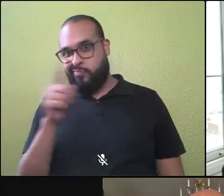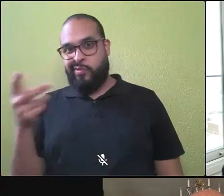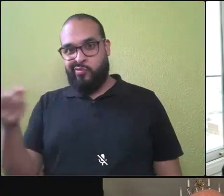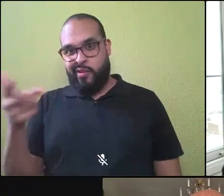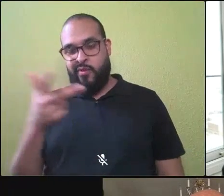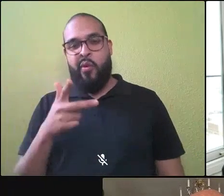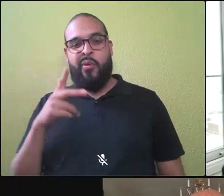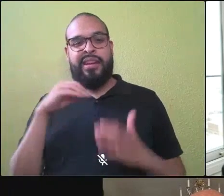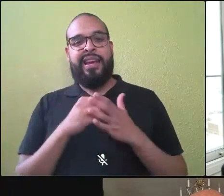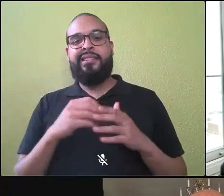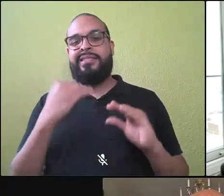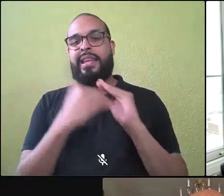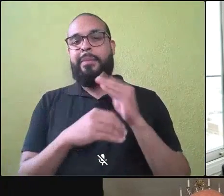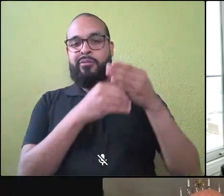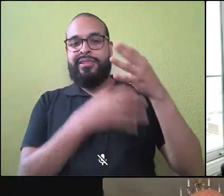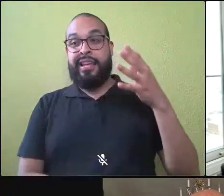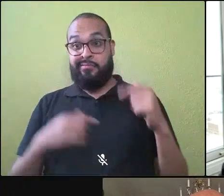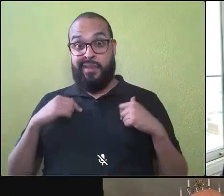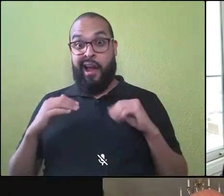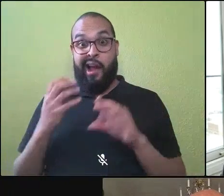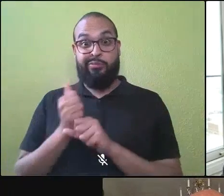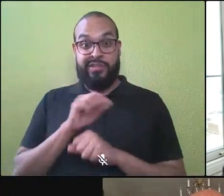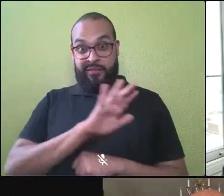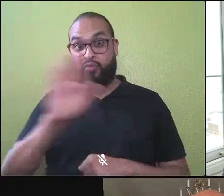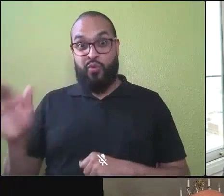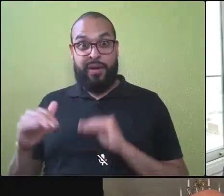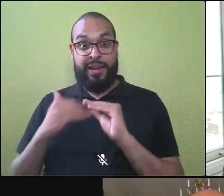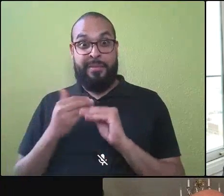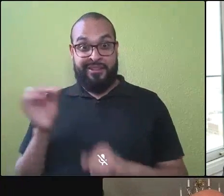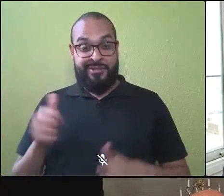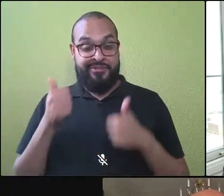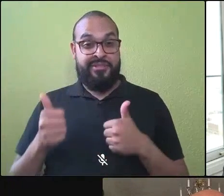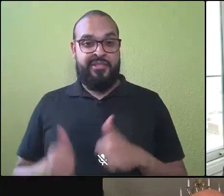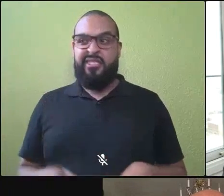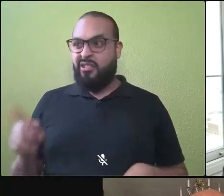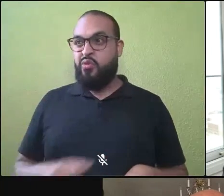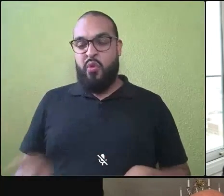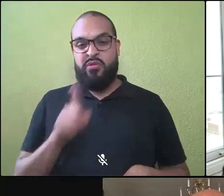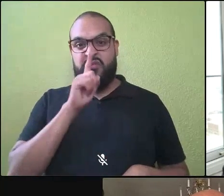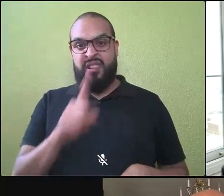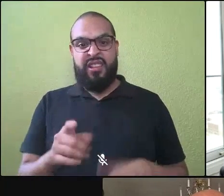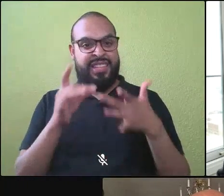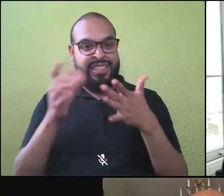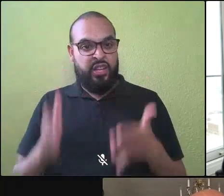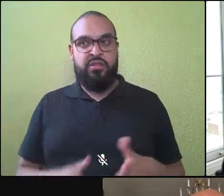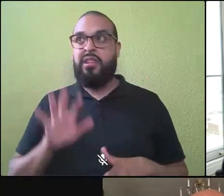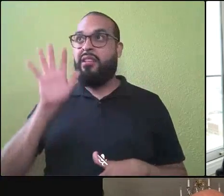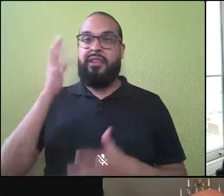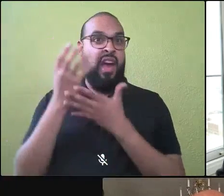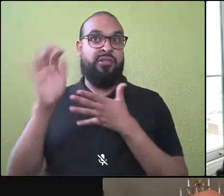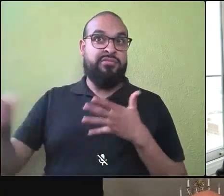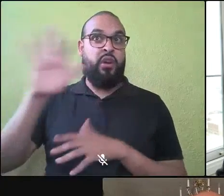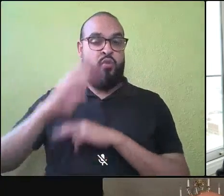everything y'all are doing in the community, in your own communities and out in the world, being role models and leaders. So thank you all. Thank